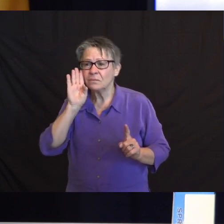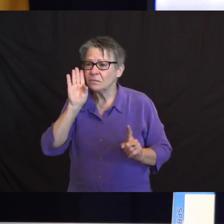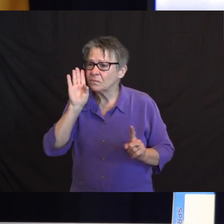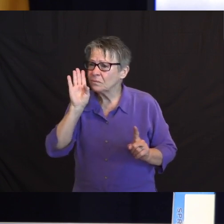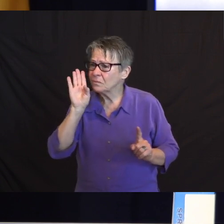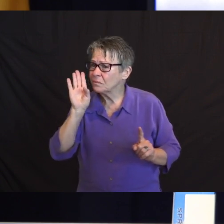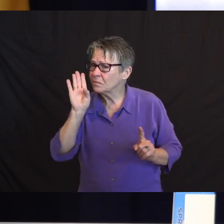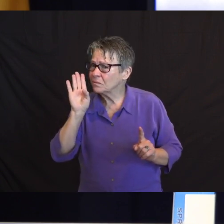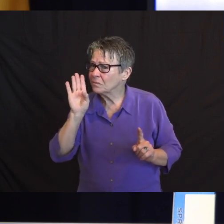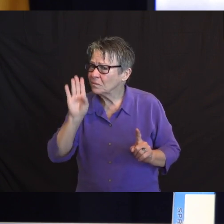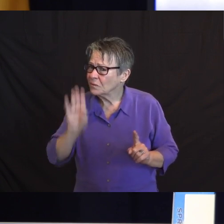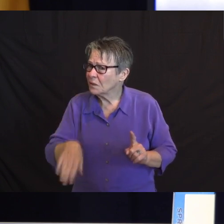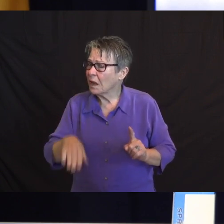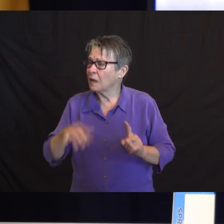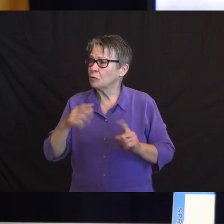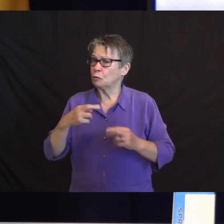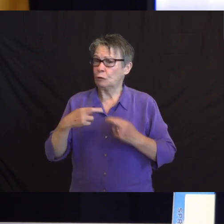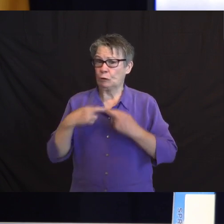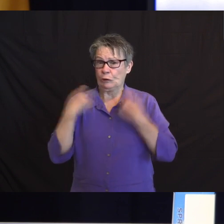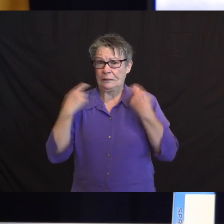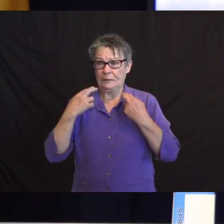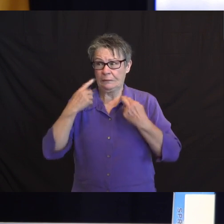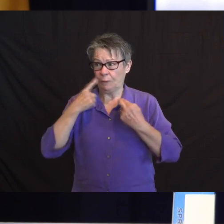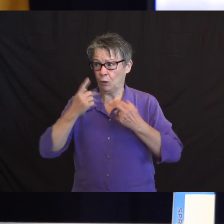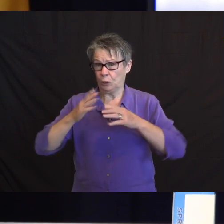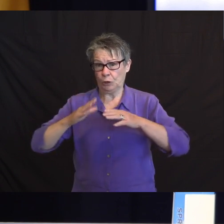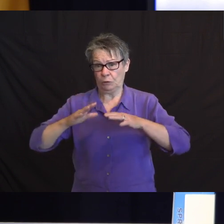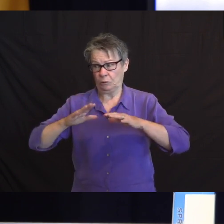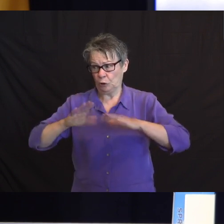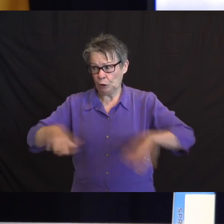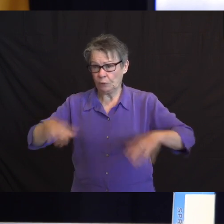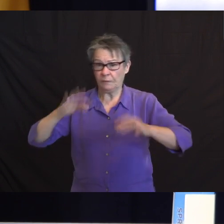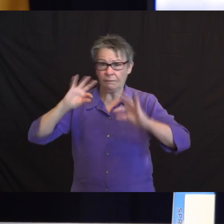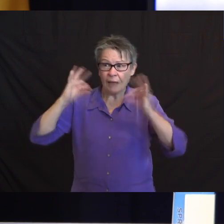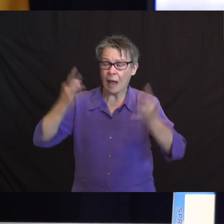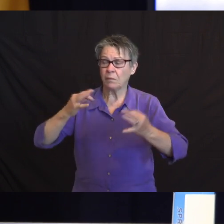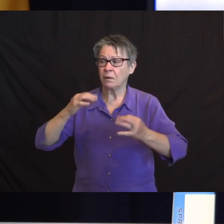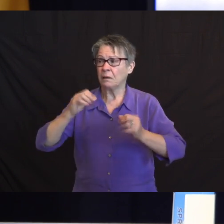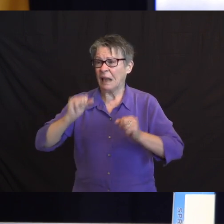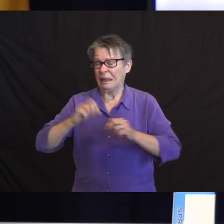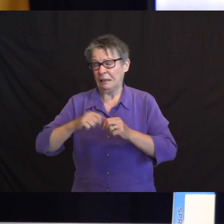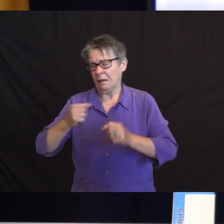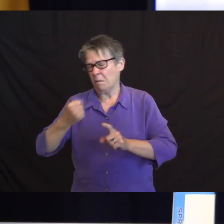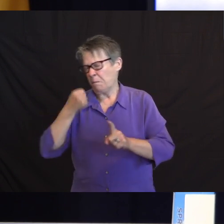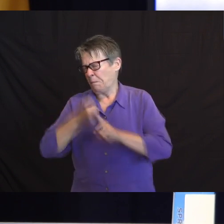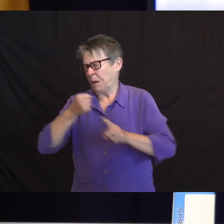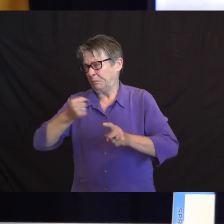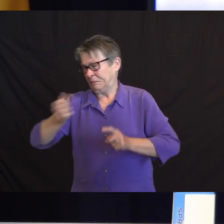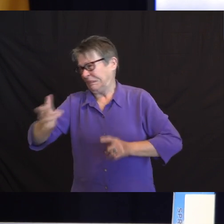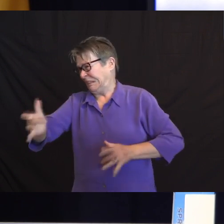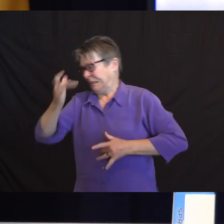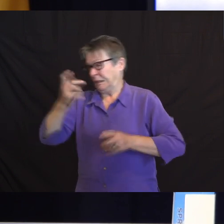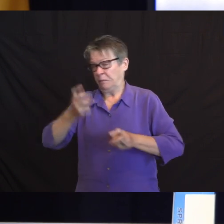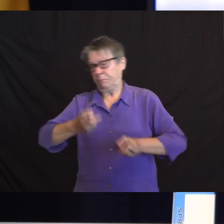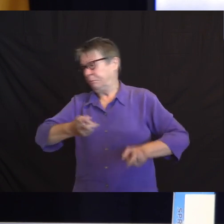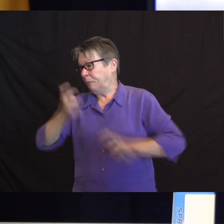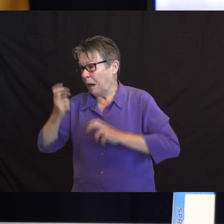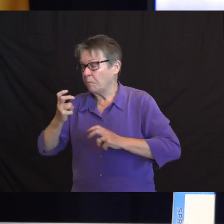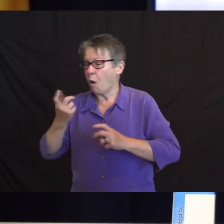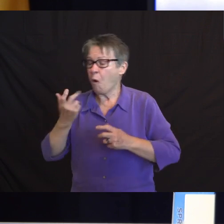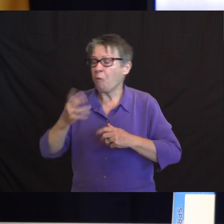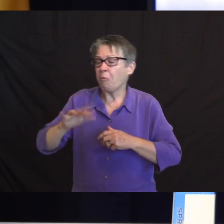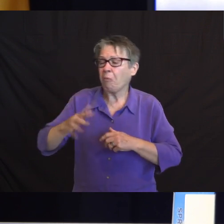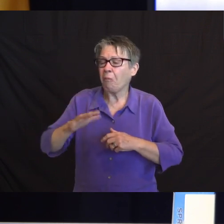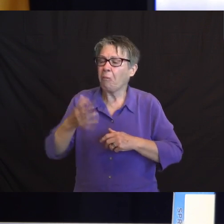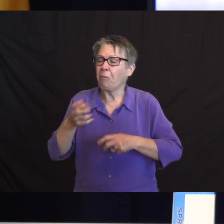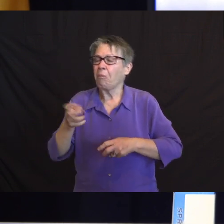virus. We all have a role to play in slowing the spread of COVID-19. The governor has